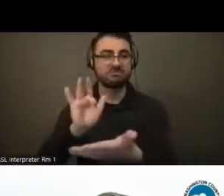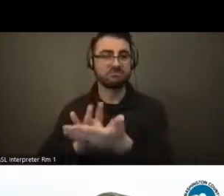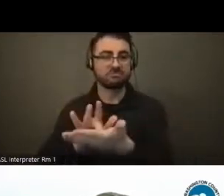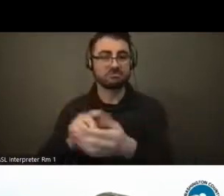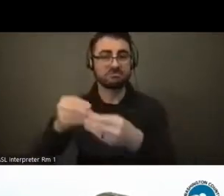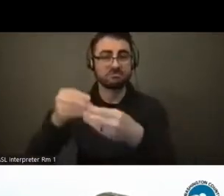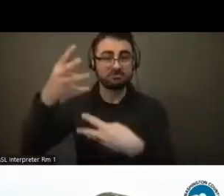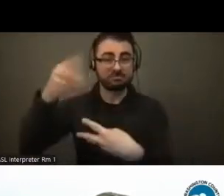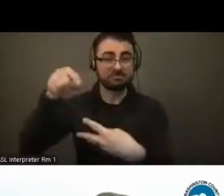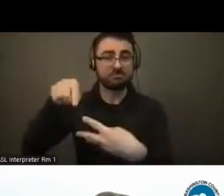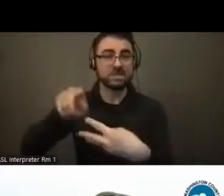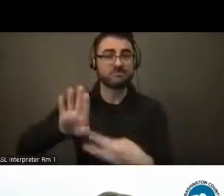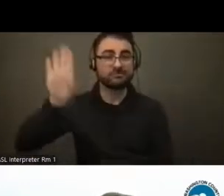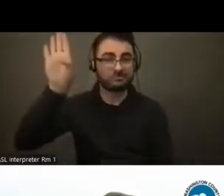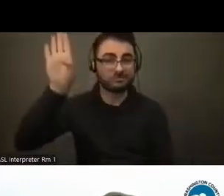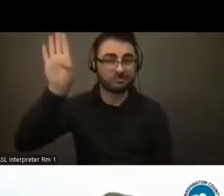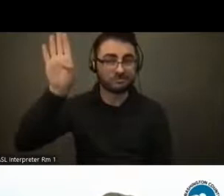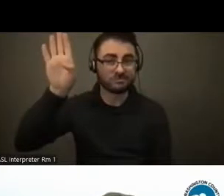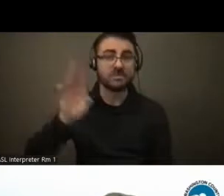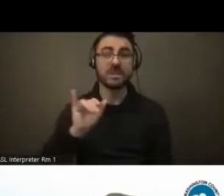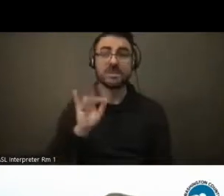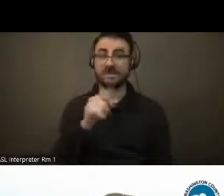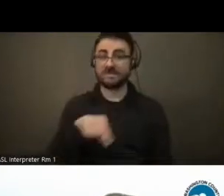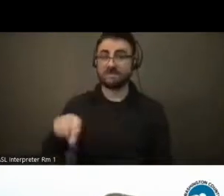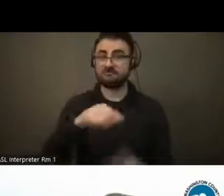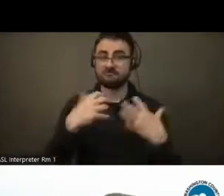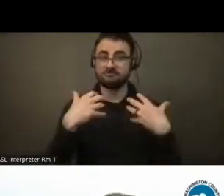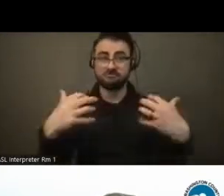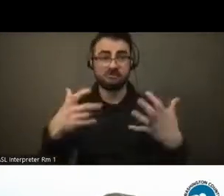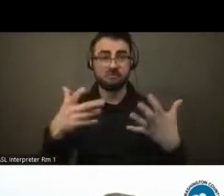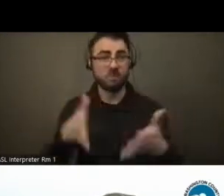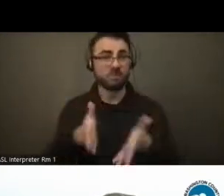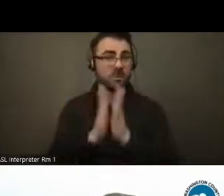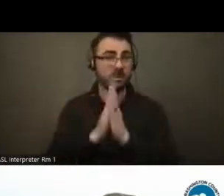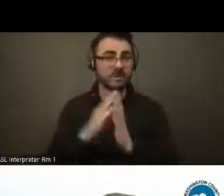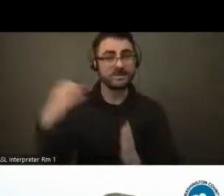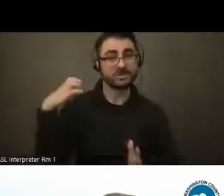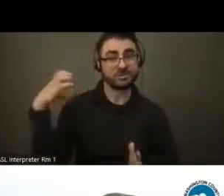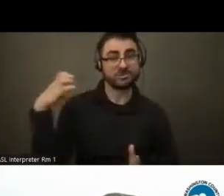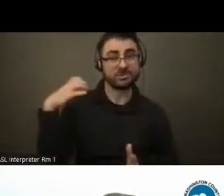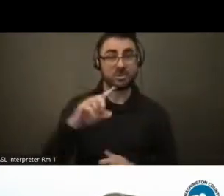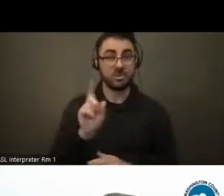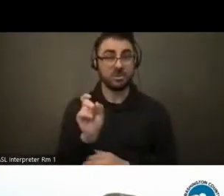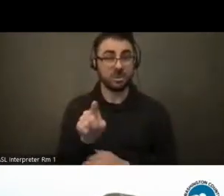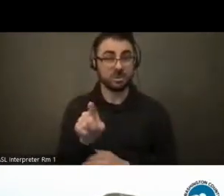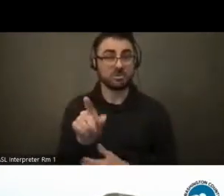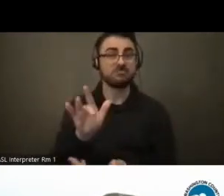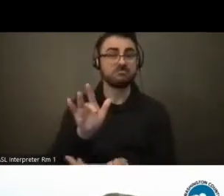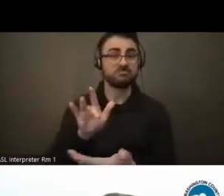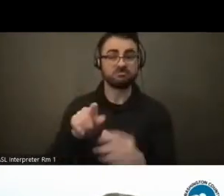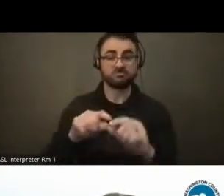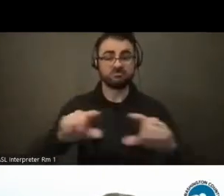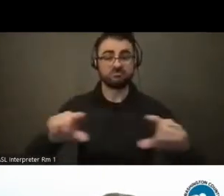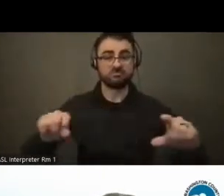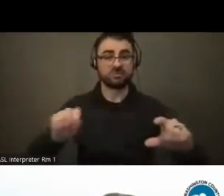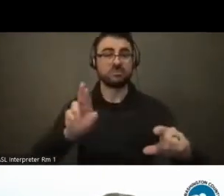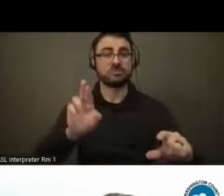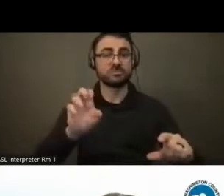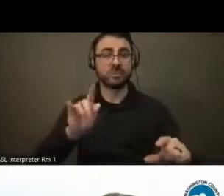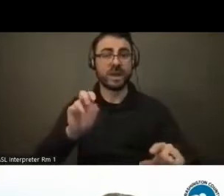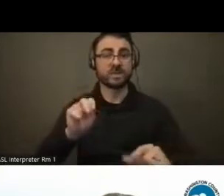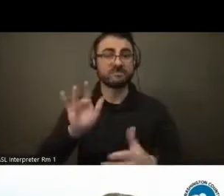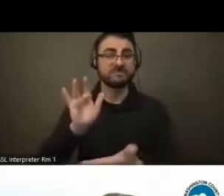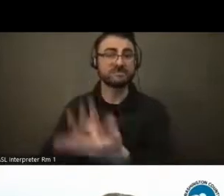the public wishes to ask the chair a question, go ahead and raise your hand and we'll be happy to take you in order.